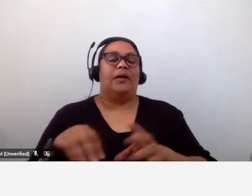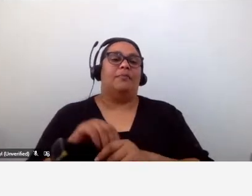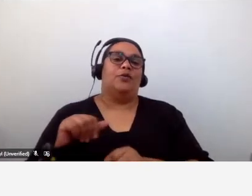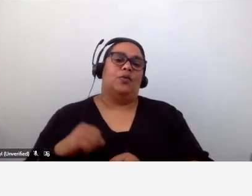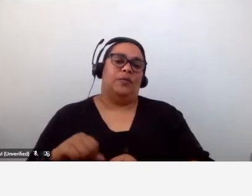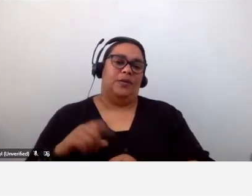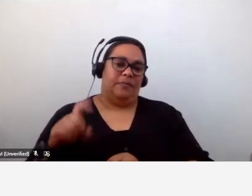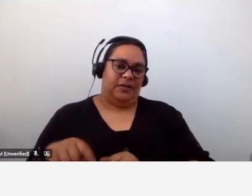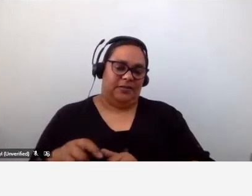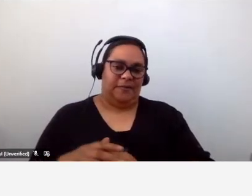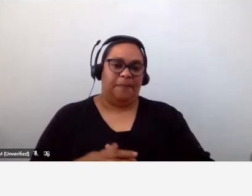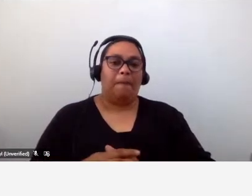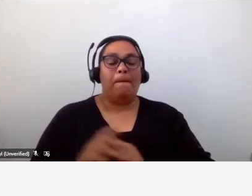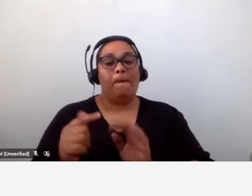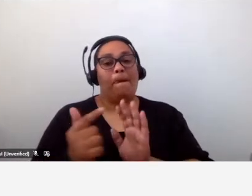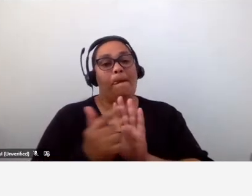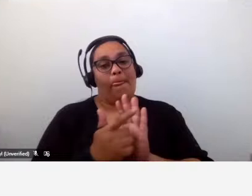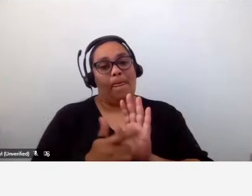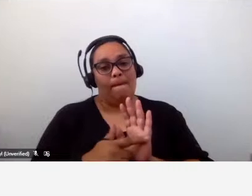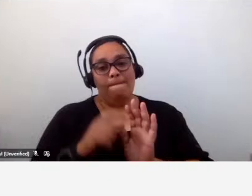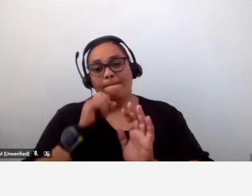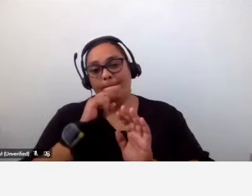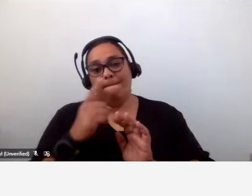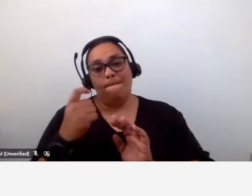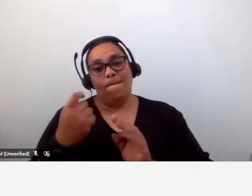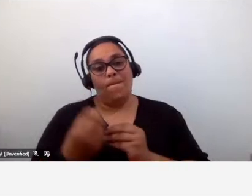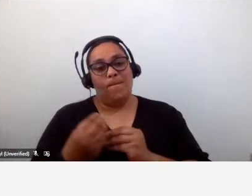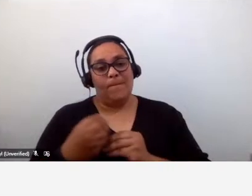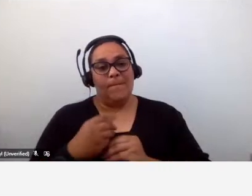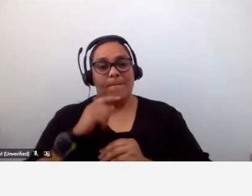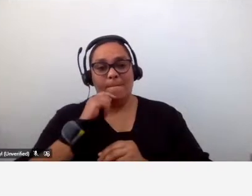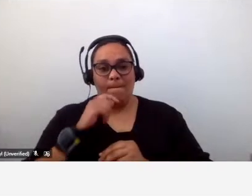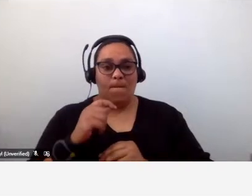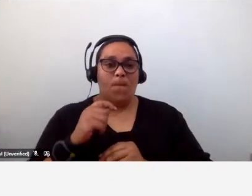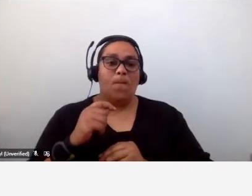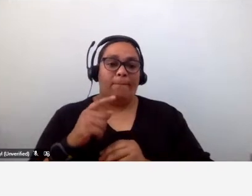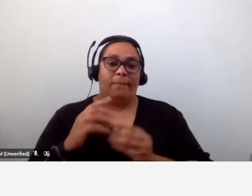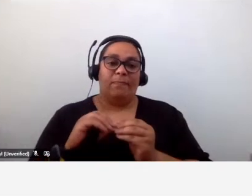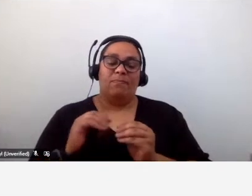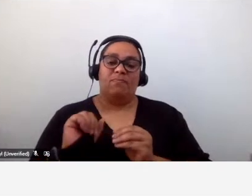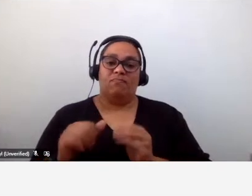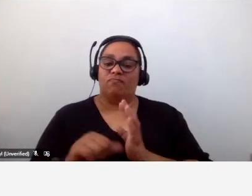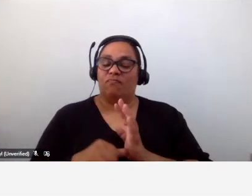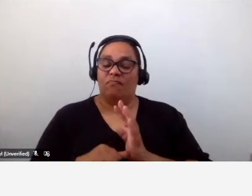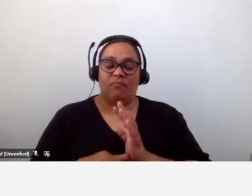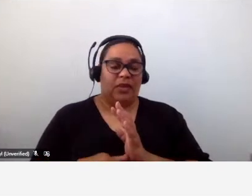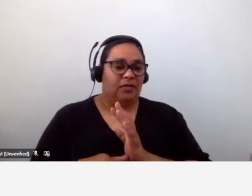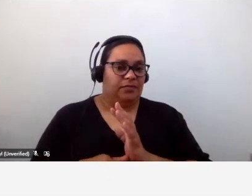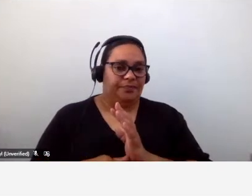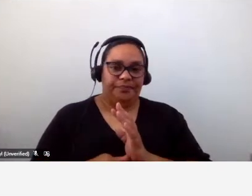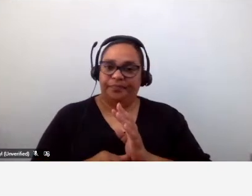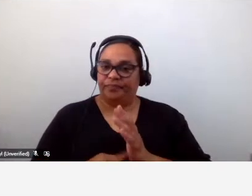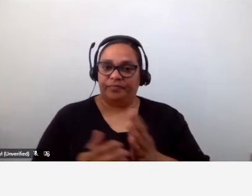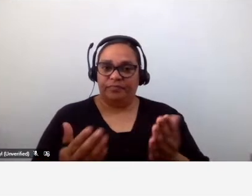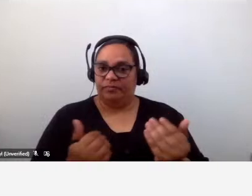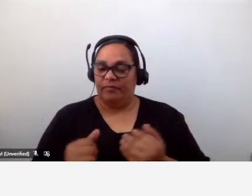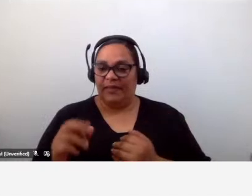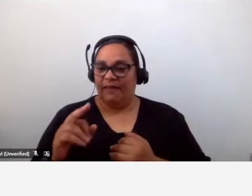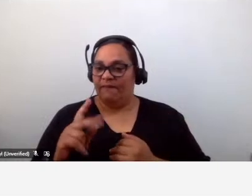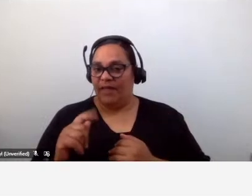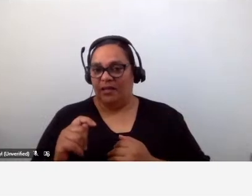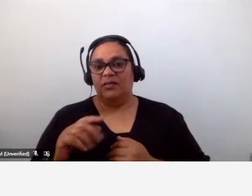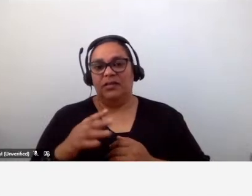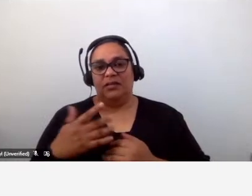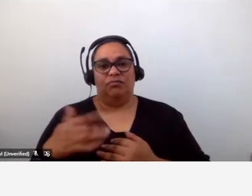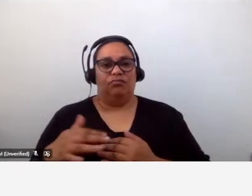municipalities. The legislation, which is the one thing that will cause the grant not to attract VAT, is